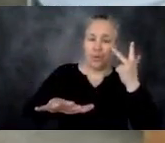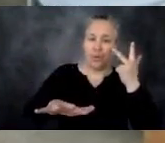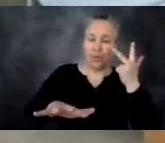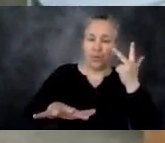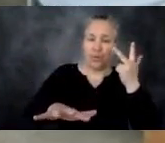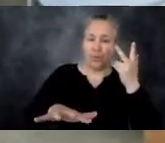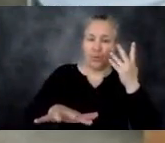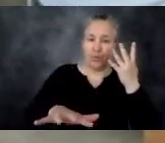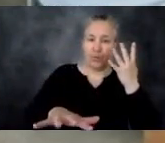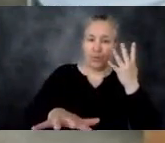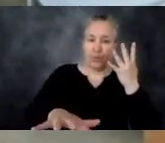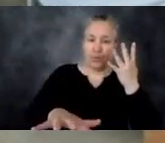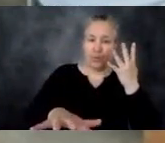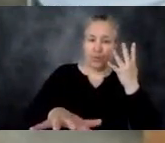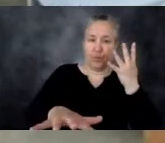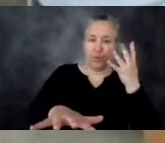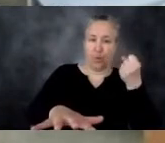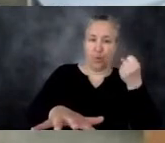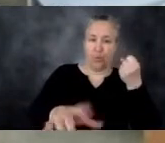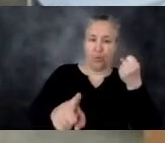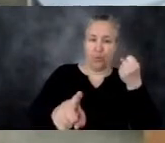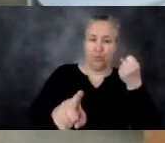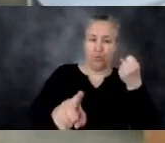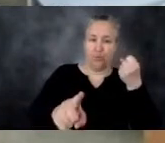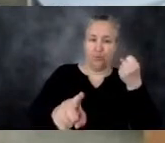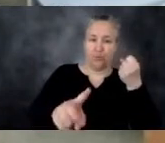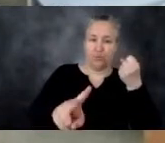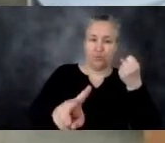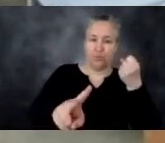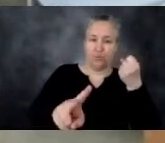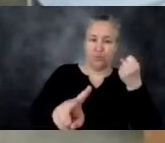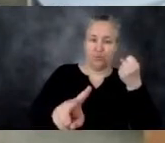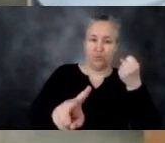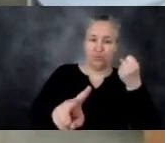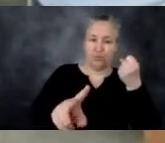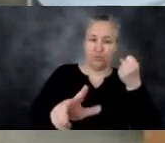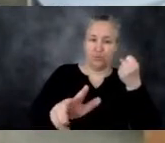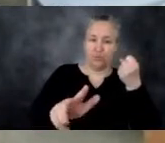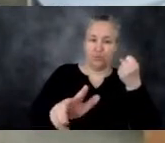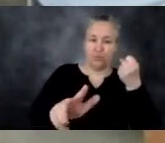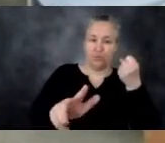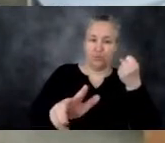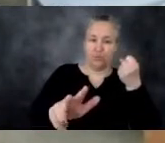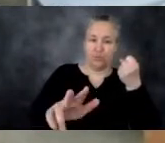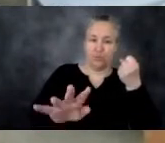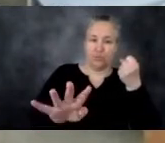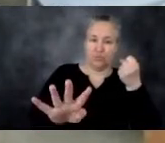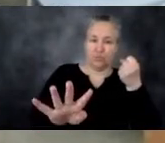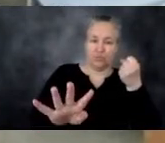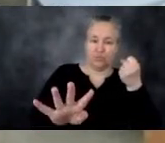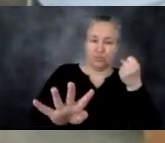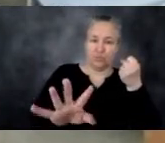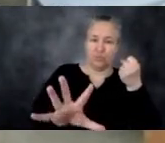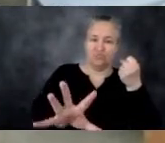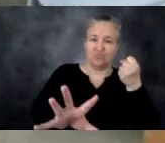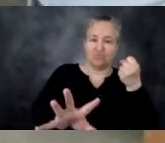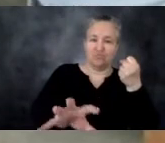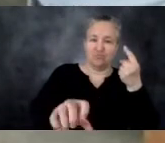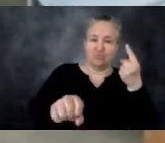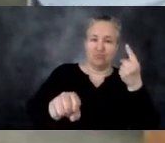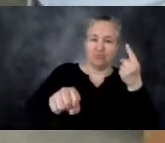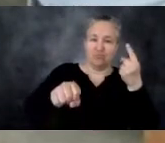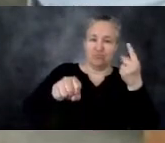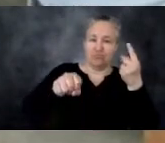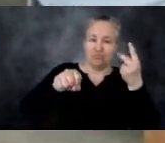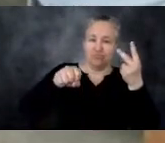three, four, hold. One, two, three, four. Inhale.